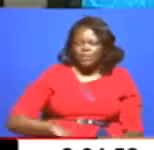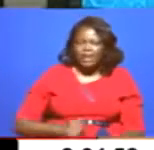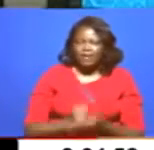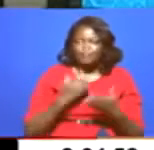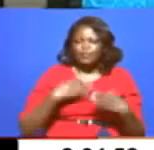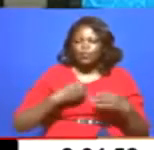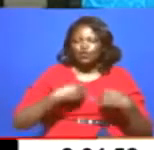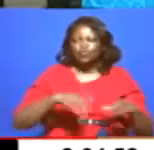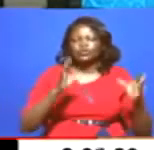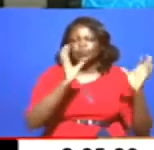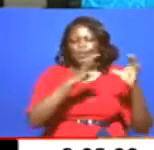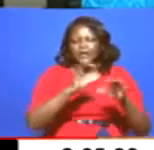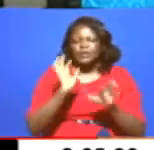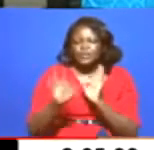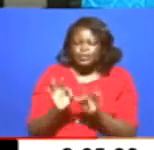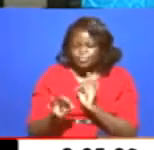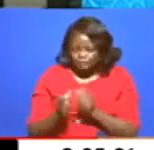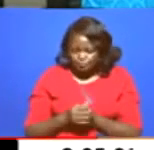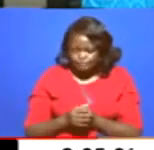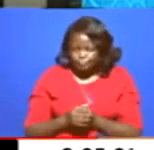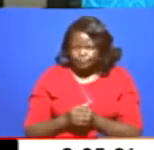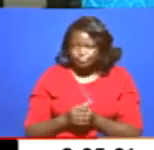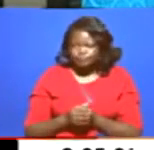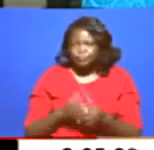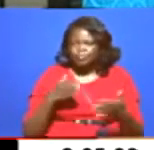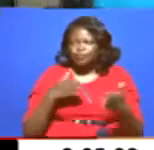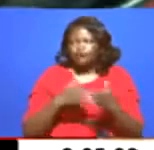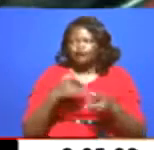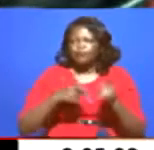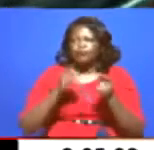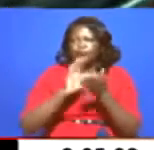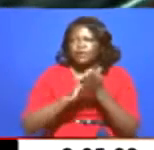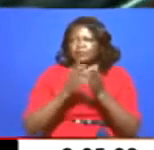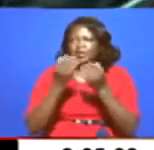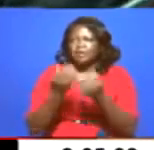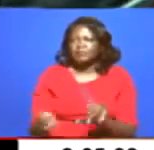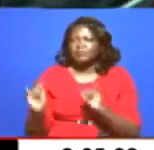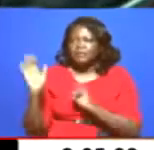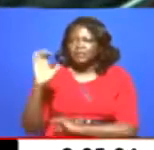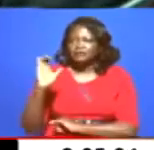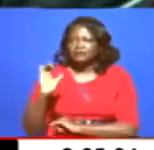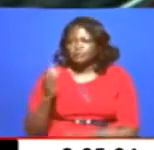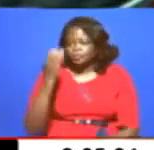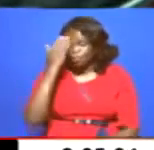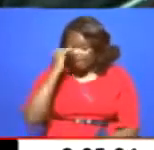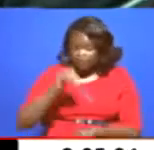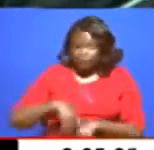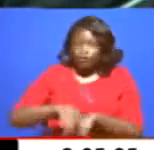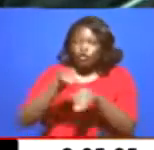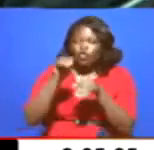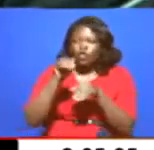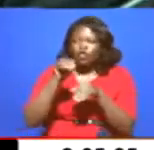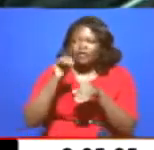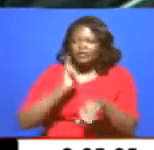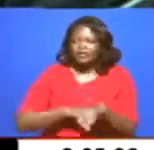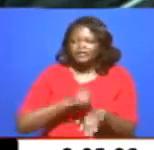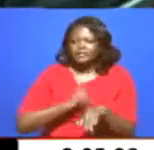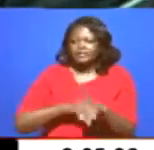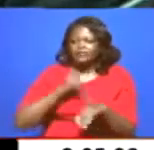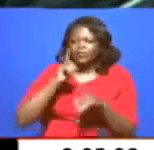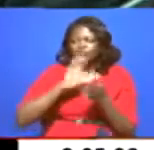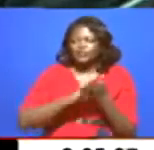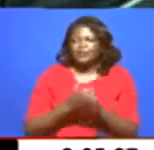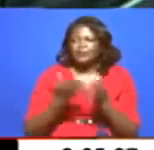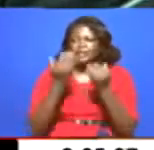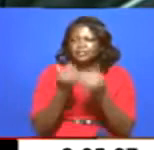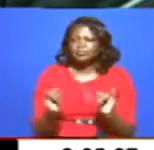lose in party primaries barred from being independent candidates. So that it is in line with the timelines for one to become an